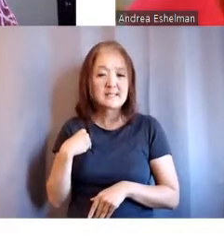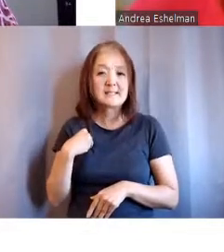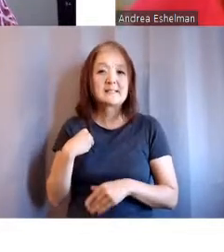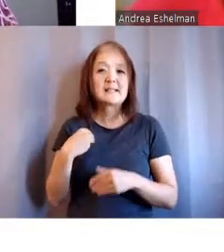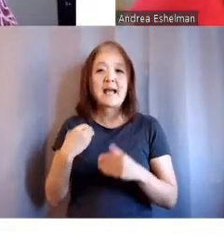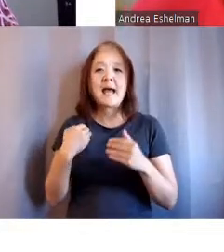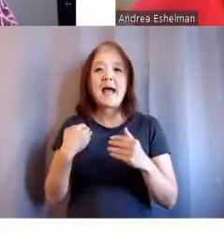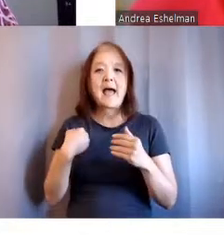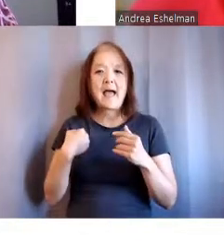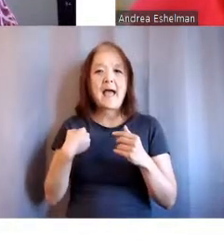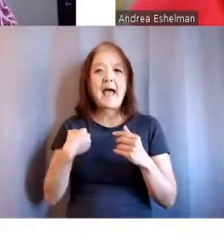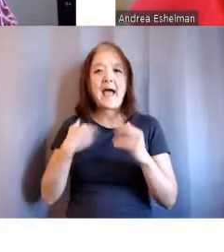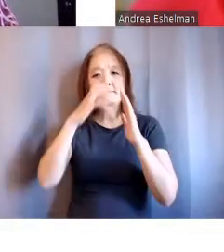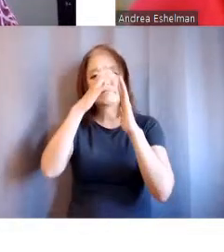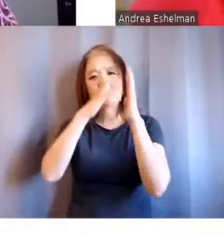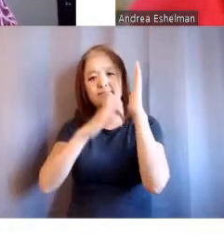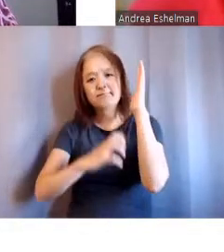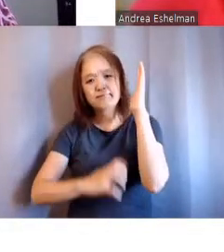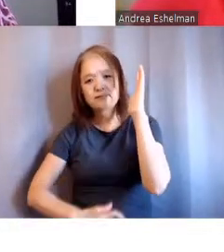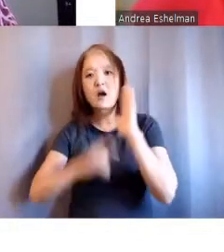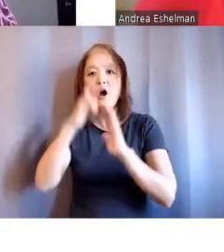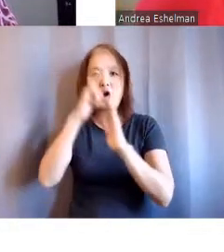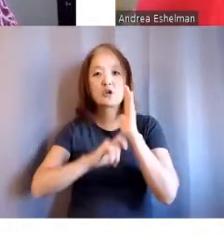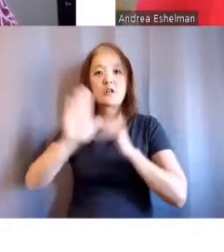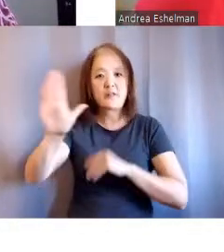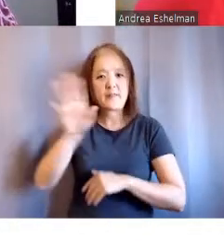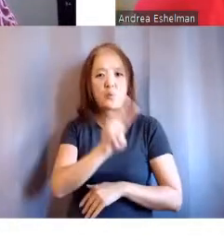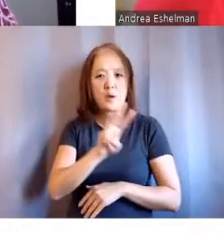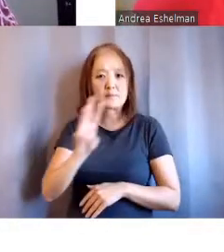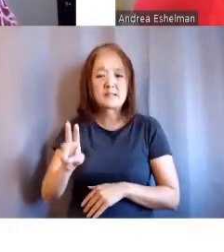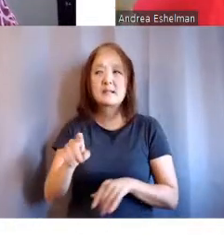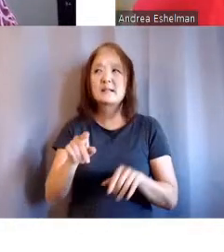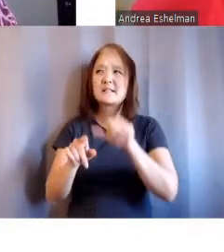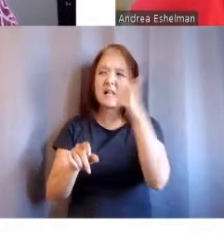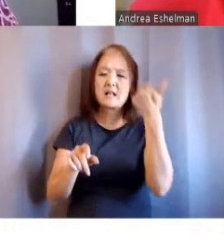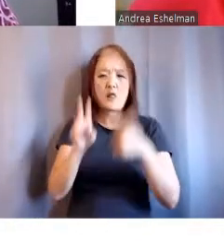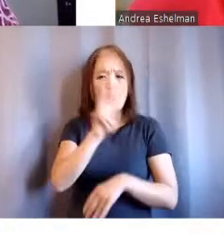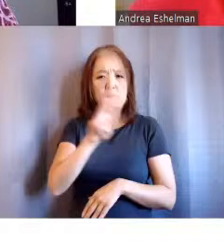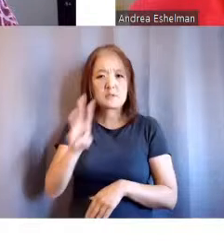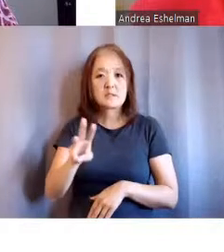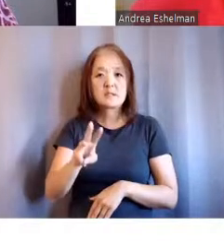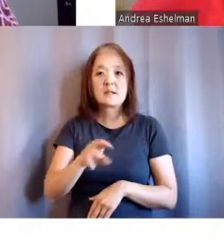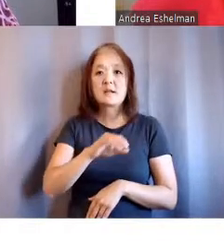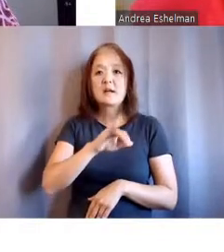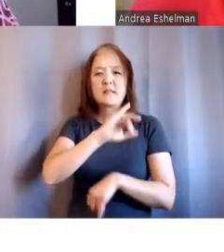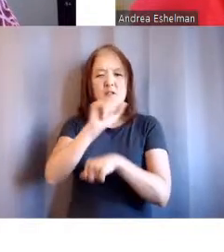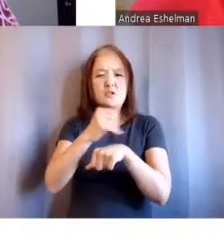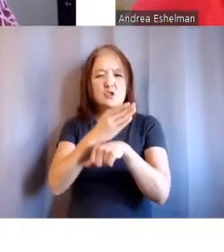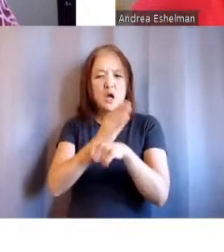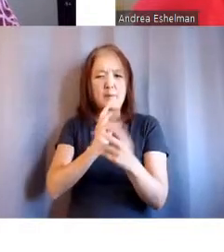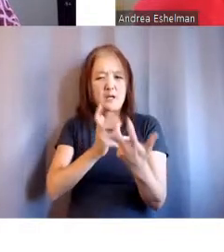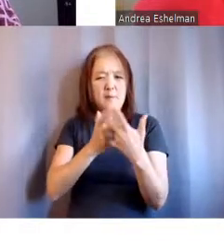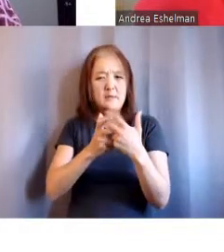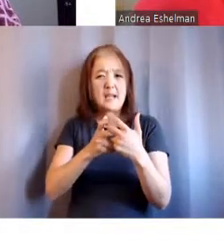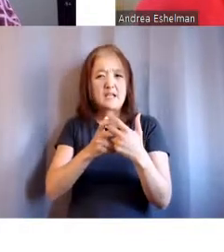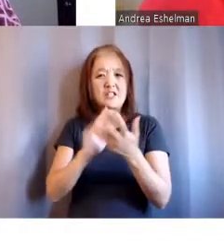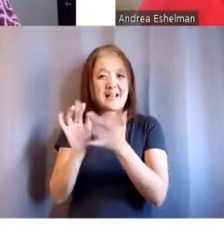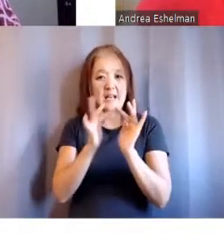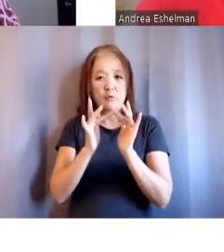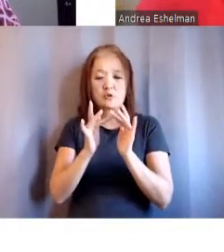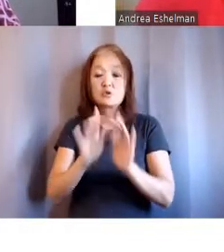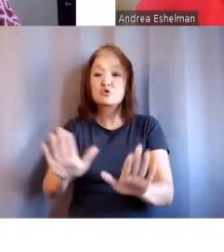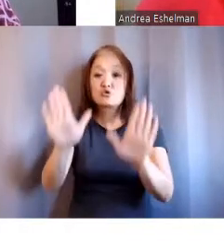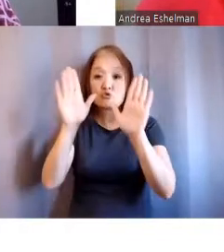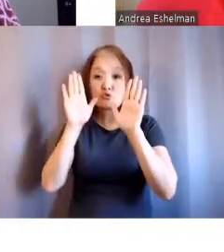lengthy articles on their website, as well as there's a website called the Job Accommodation Network, which is a great reference